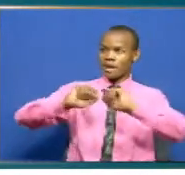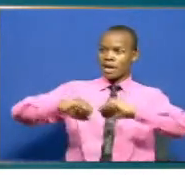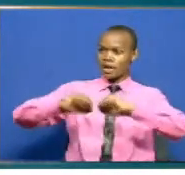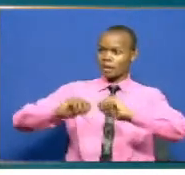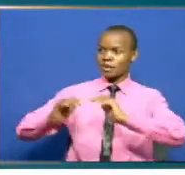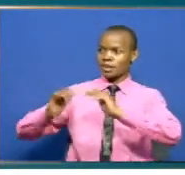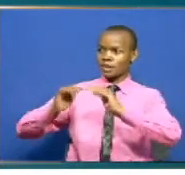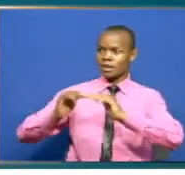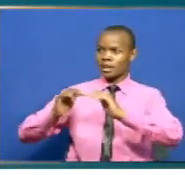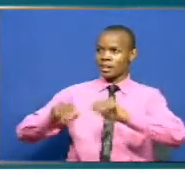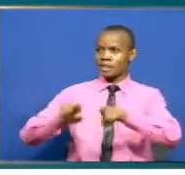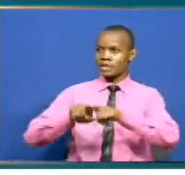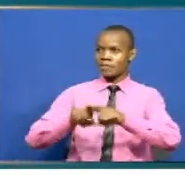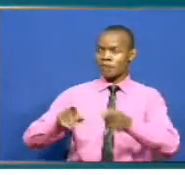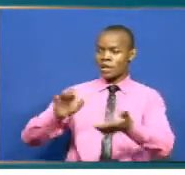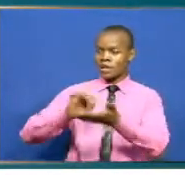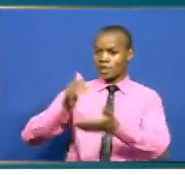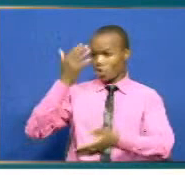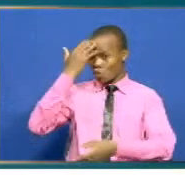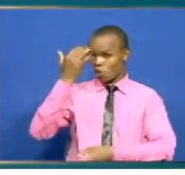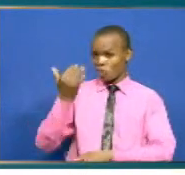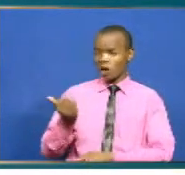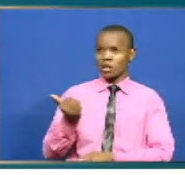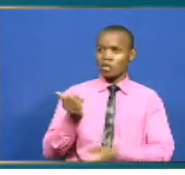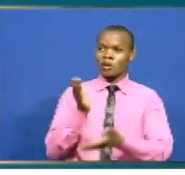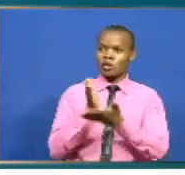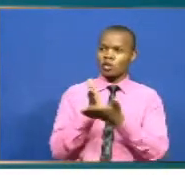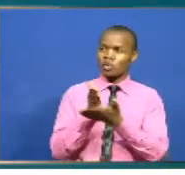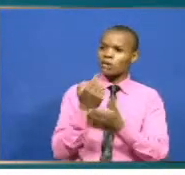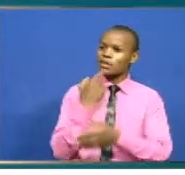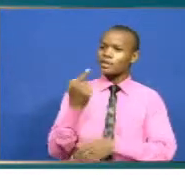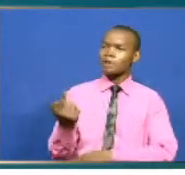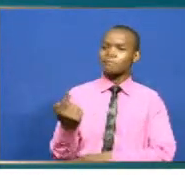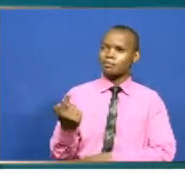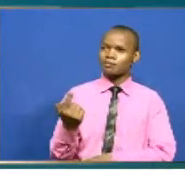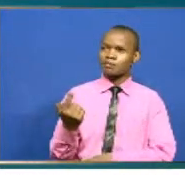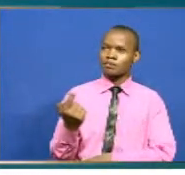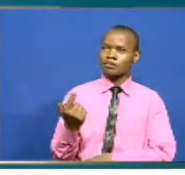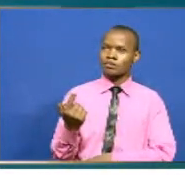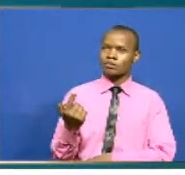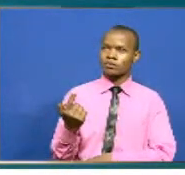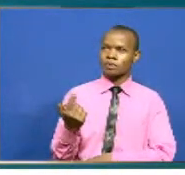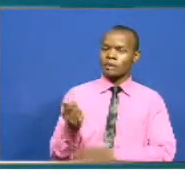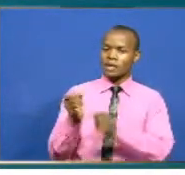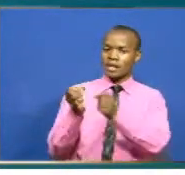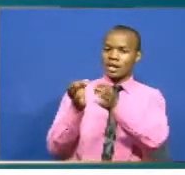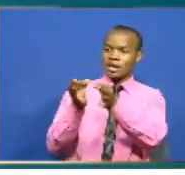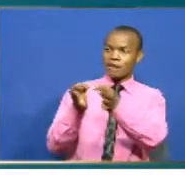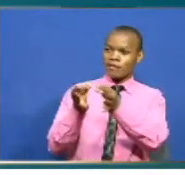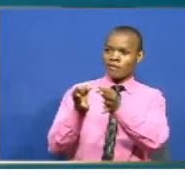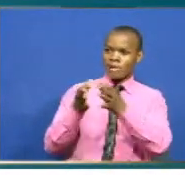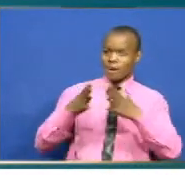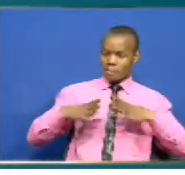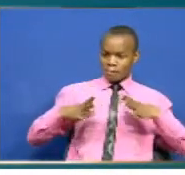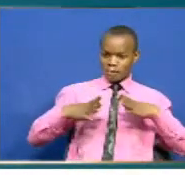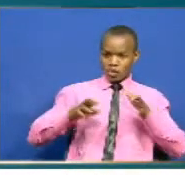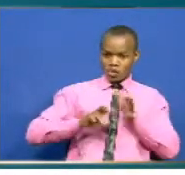this is where we were seeing from an angle, saying that let the people's representative